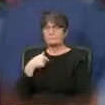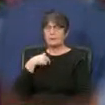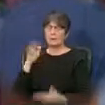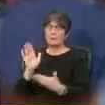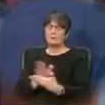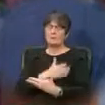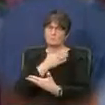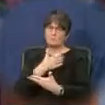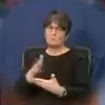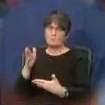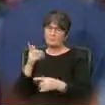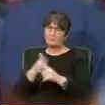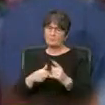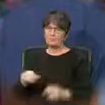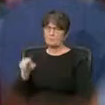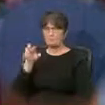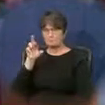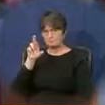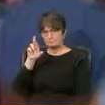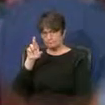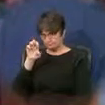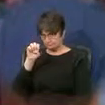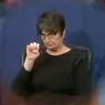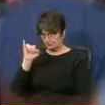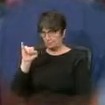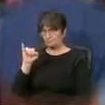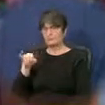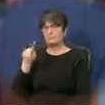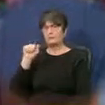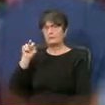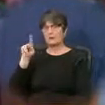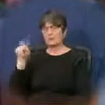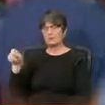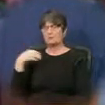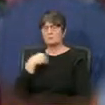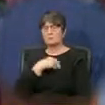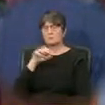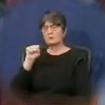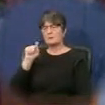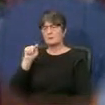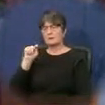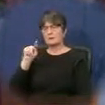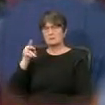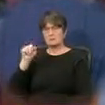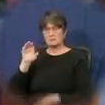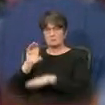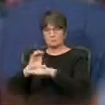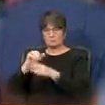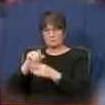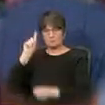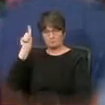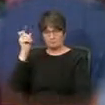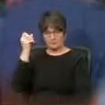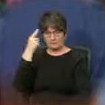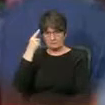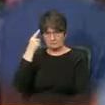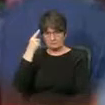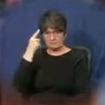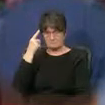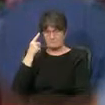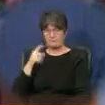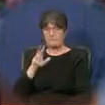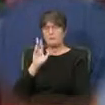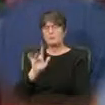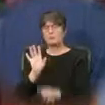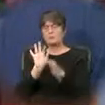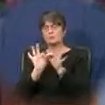music ministry was provided by Ray Tanko, a member of St. Thomas Aquinas Parish in Madison. By